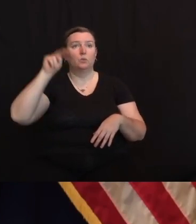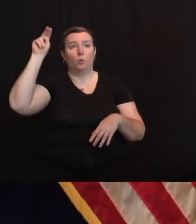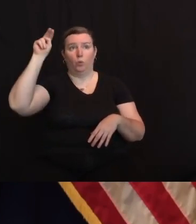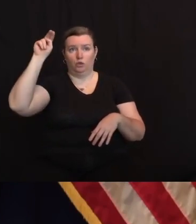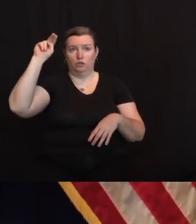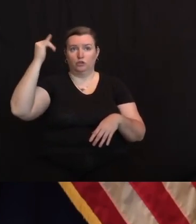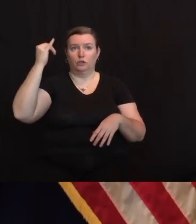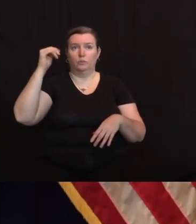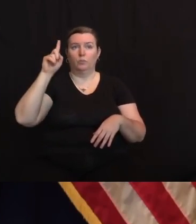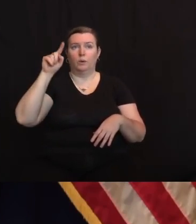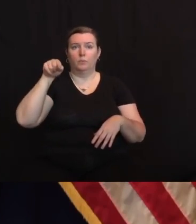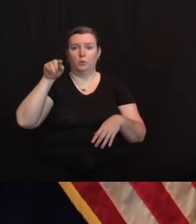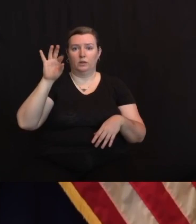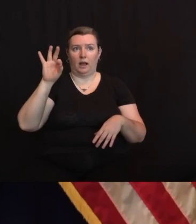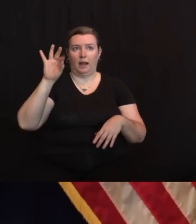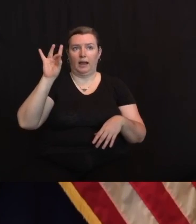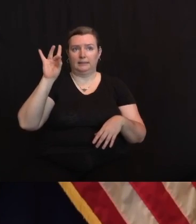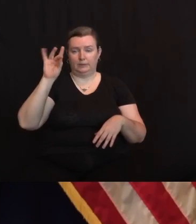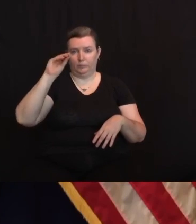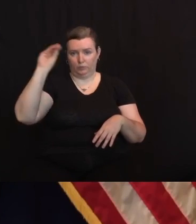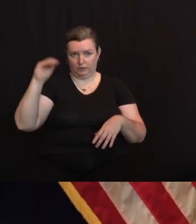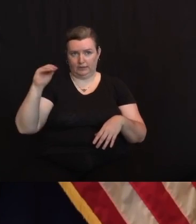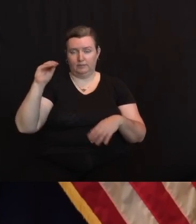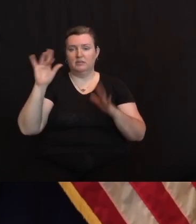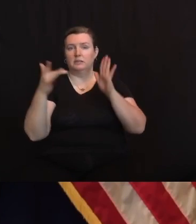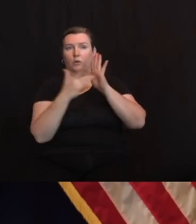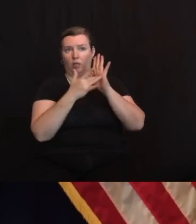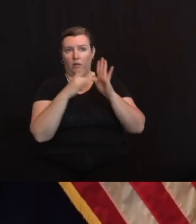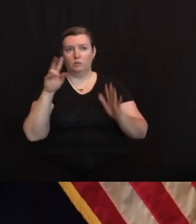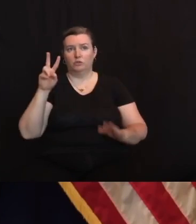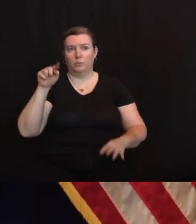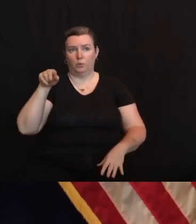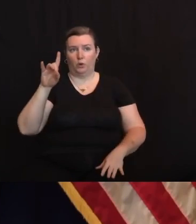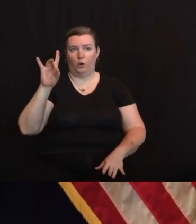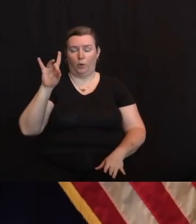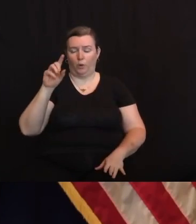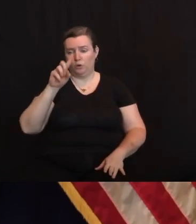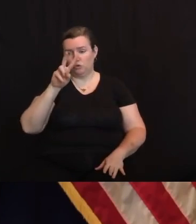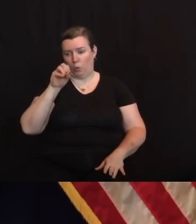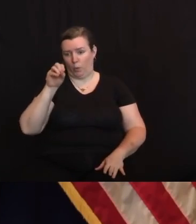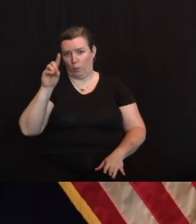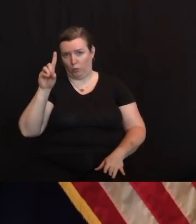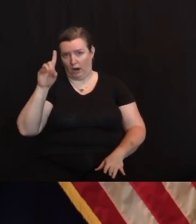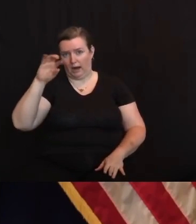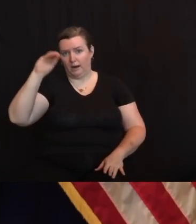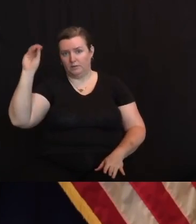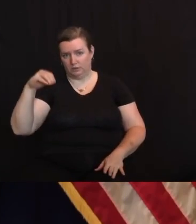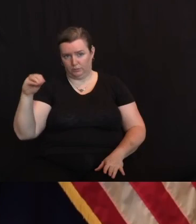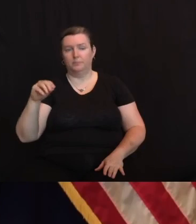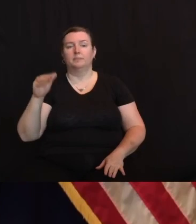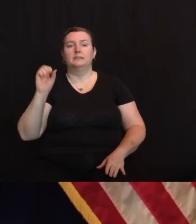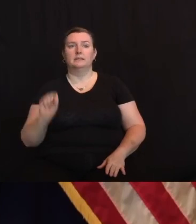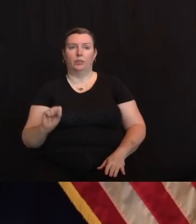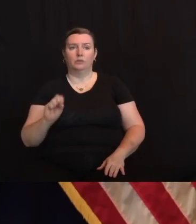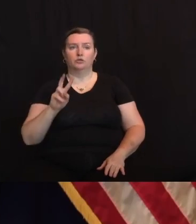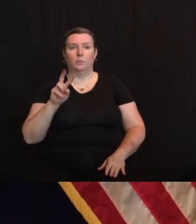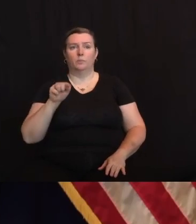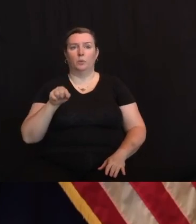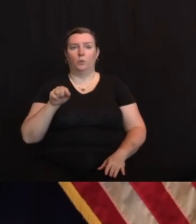reports 1.98%, central 2.01%, and the southern part of the state